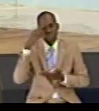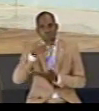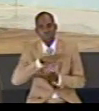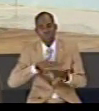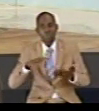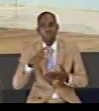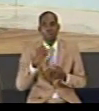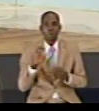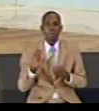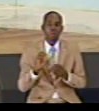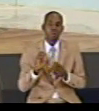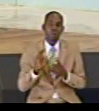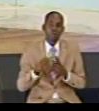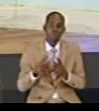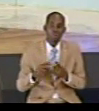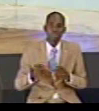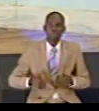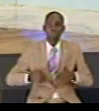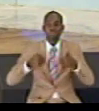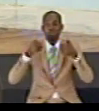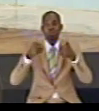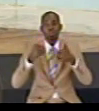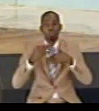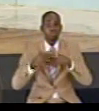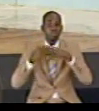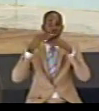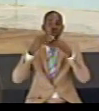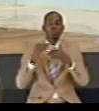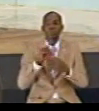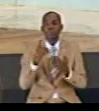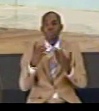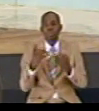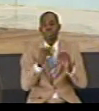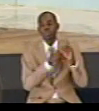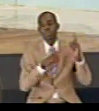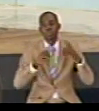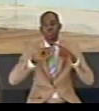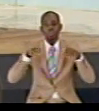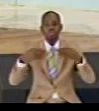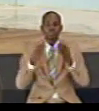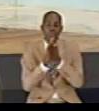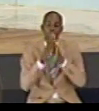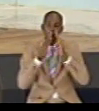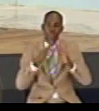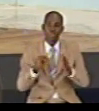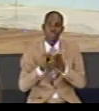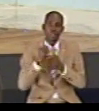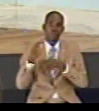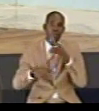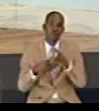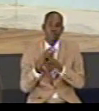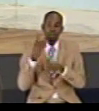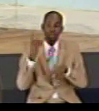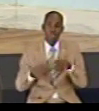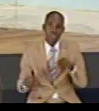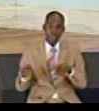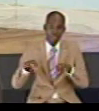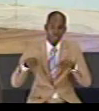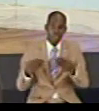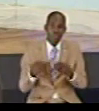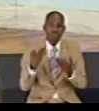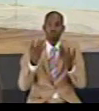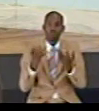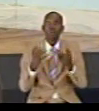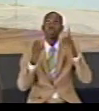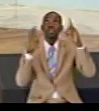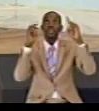sadness, and you want him to give you peace that the world cannot give, you want him to give you joy